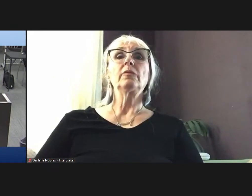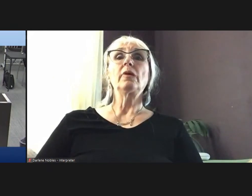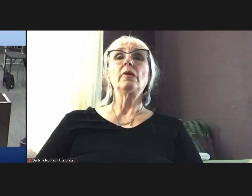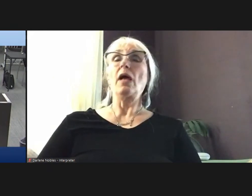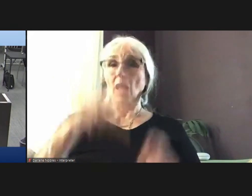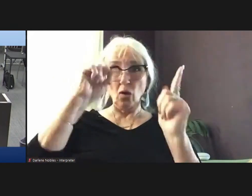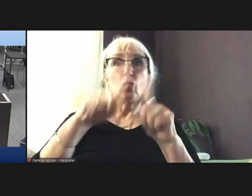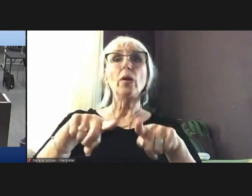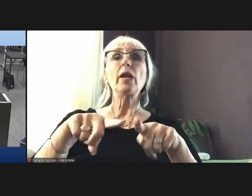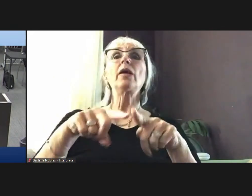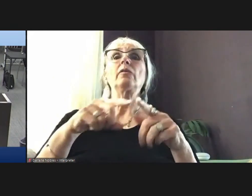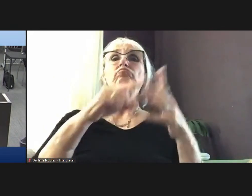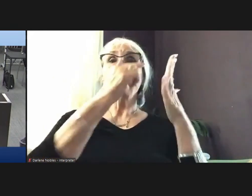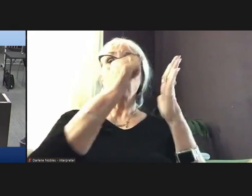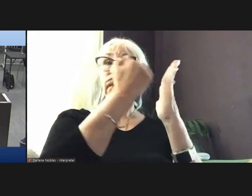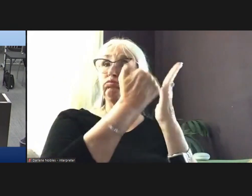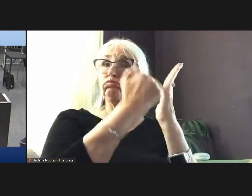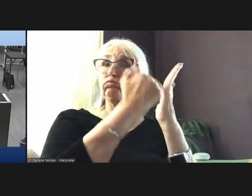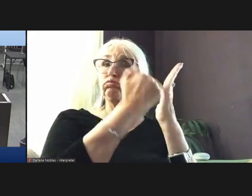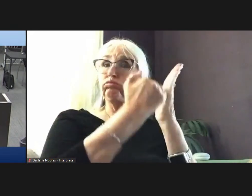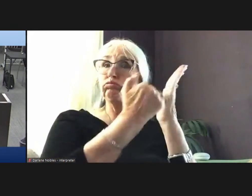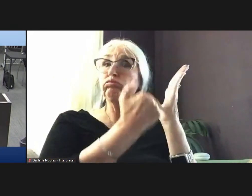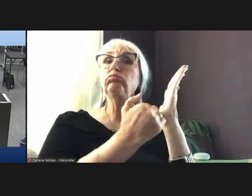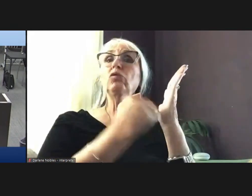that Cody had just said about